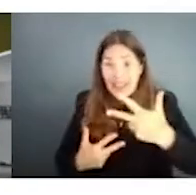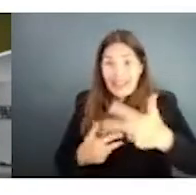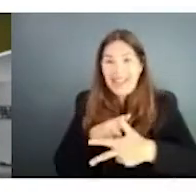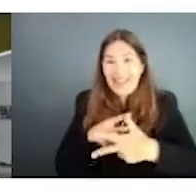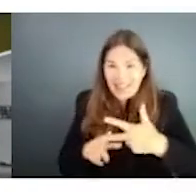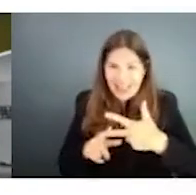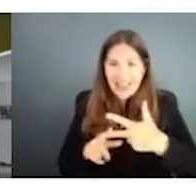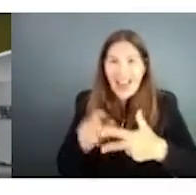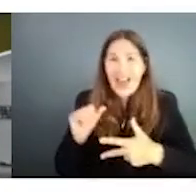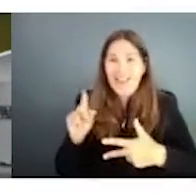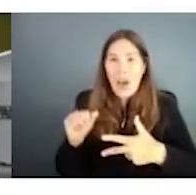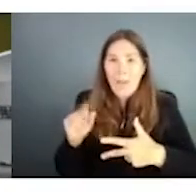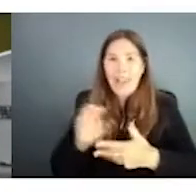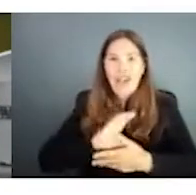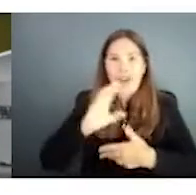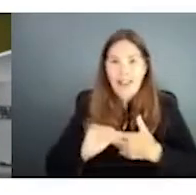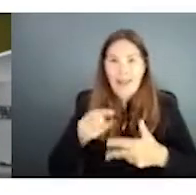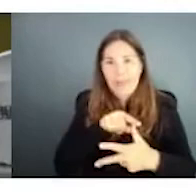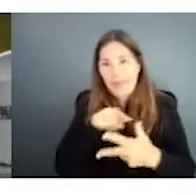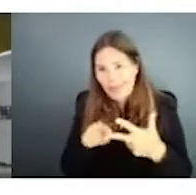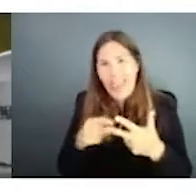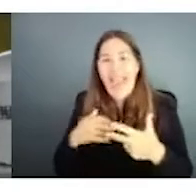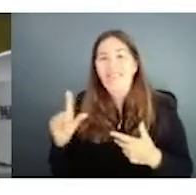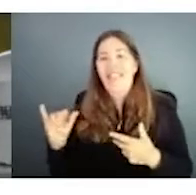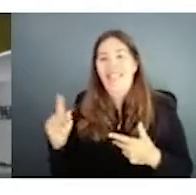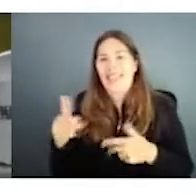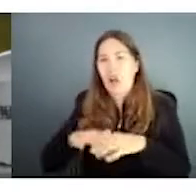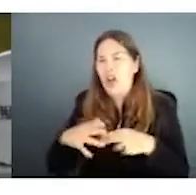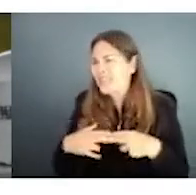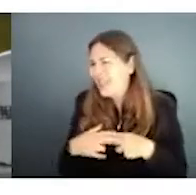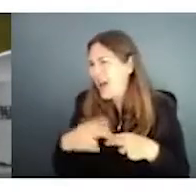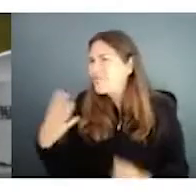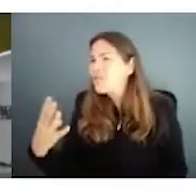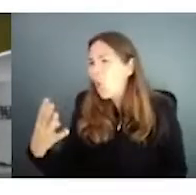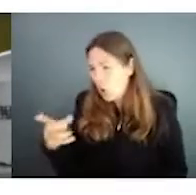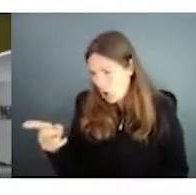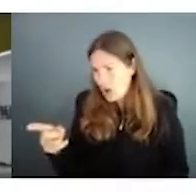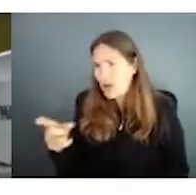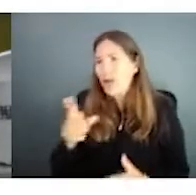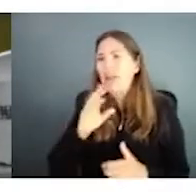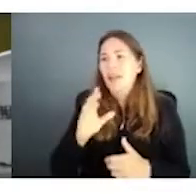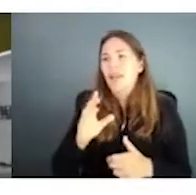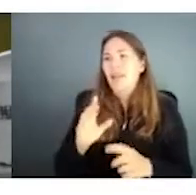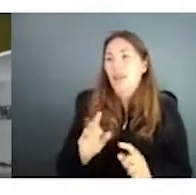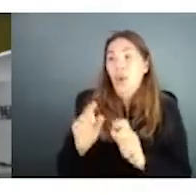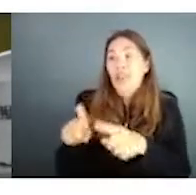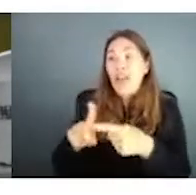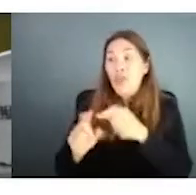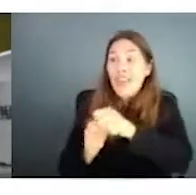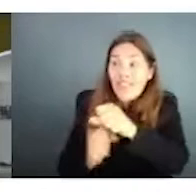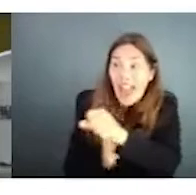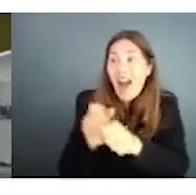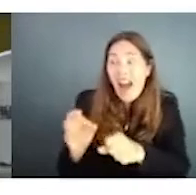Adobe curriculums. And there's a link on slide 4 out to the actual Foundations of